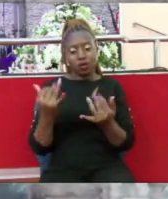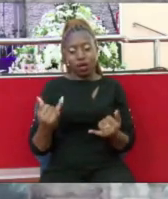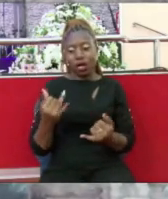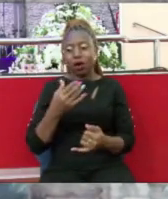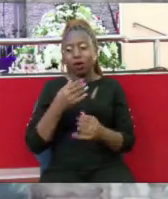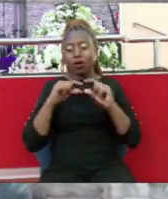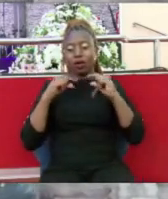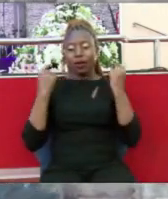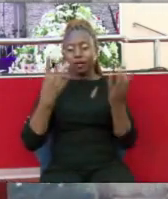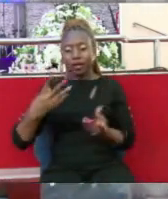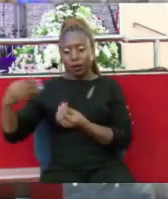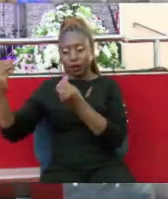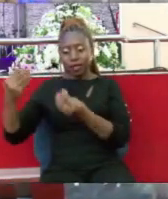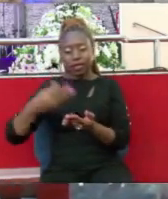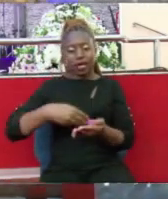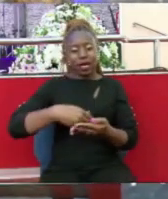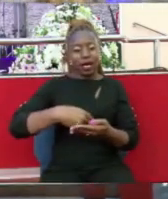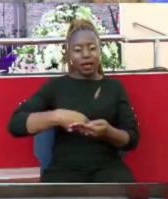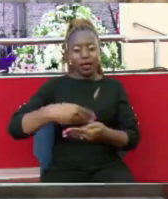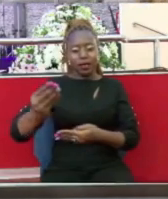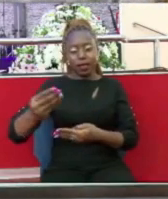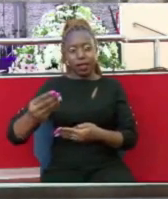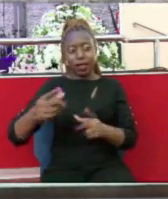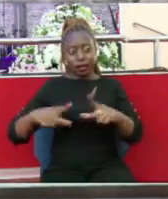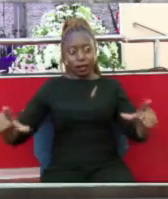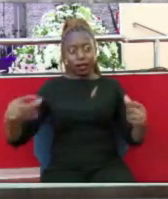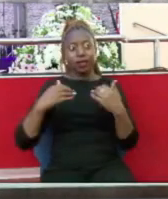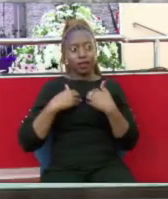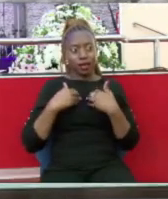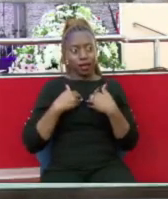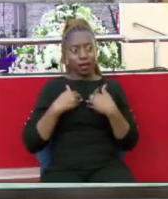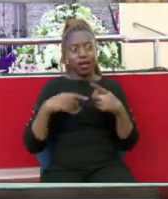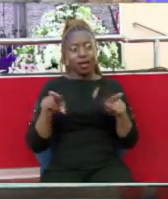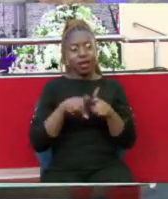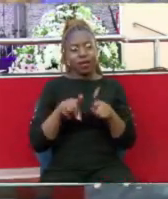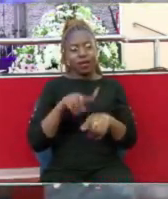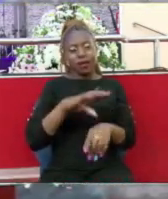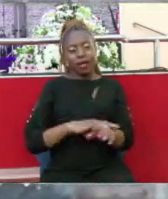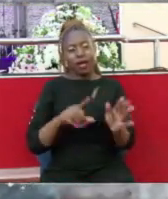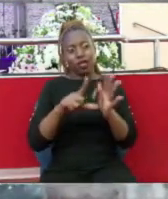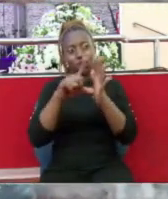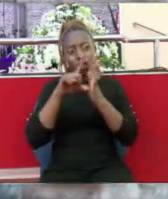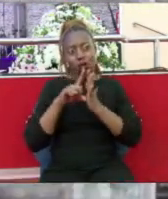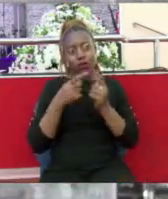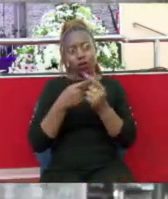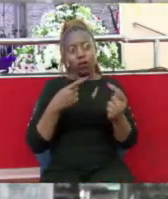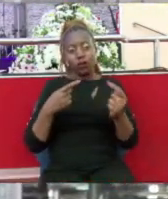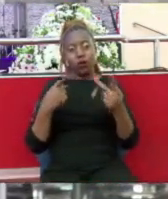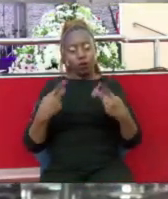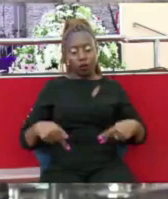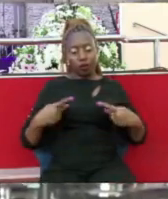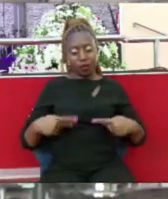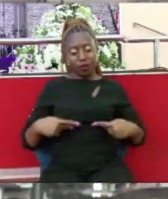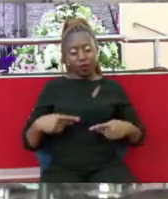kauza shamba aliyokuwa nayo. He went and borrowed loans, got some loans from people. Na akaomba pesa kutoka kwa watu. From some church members.